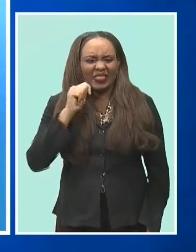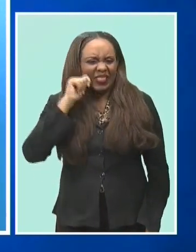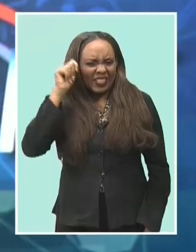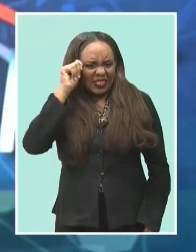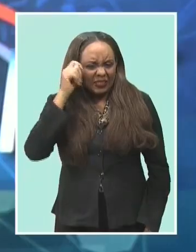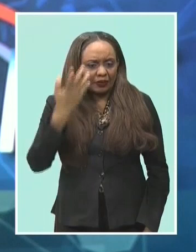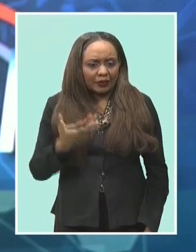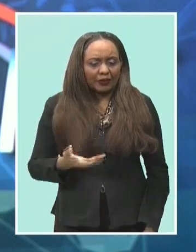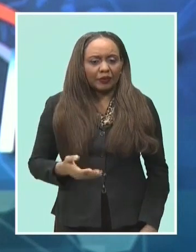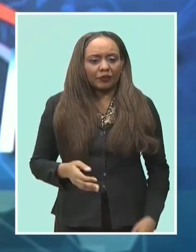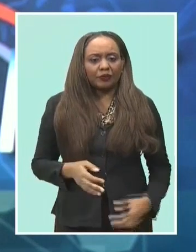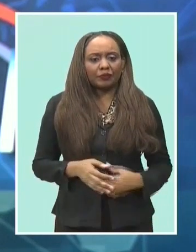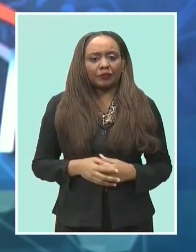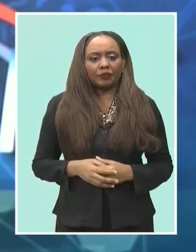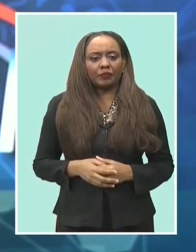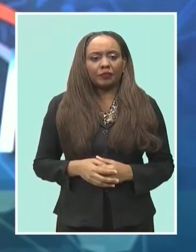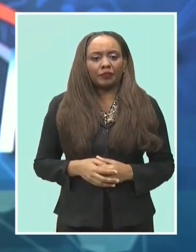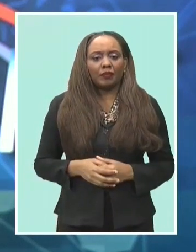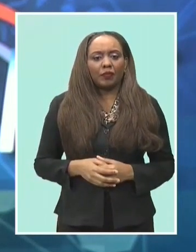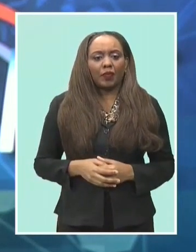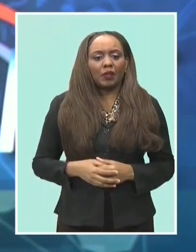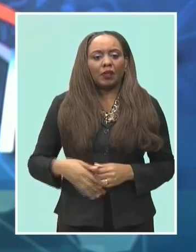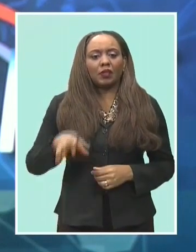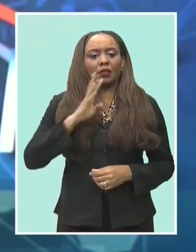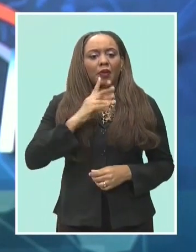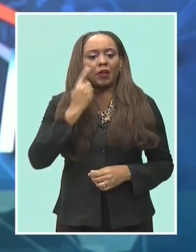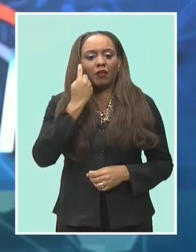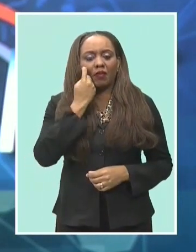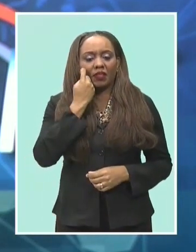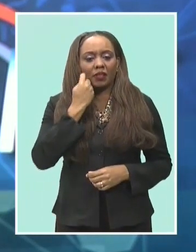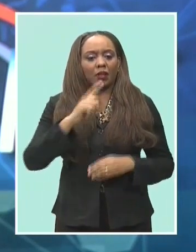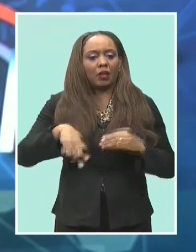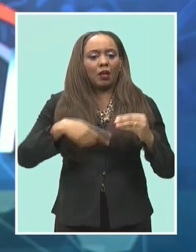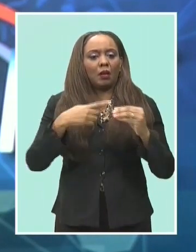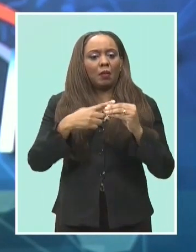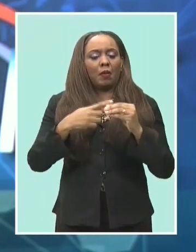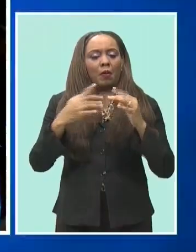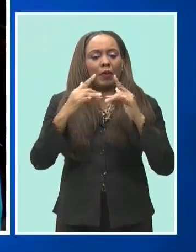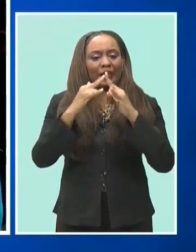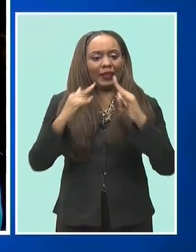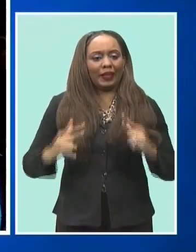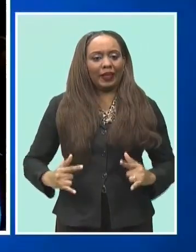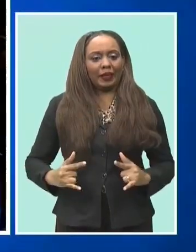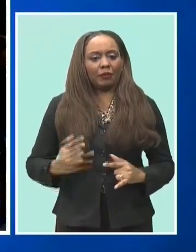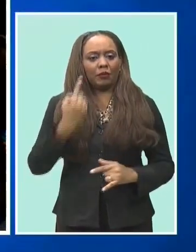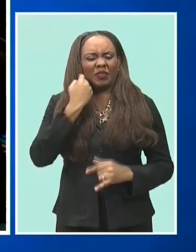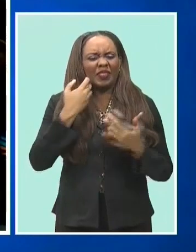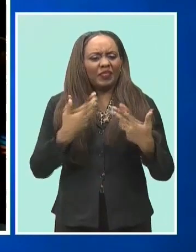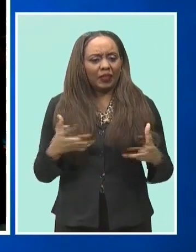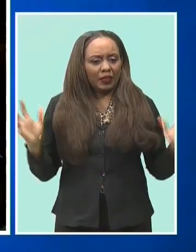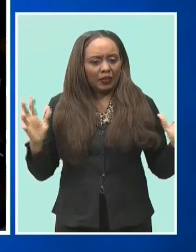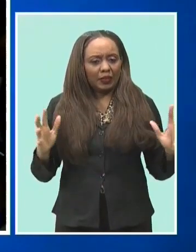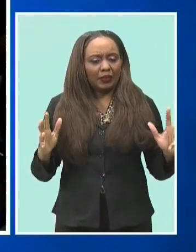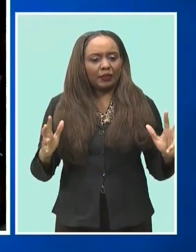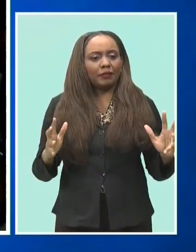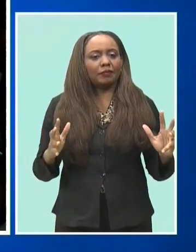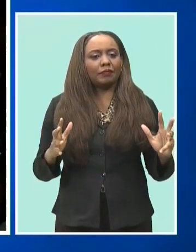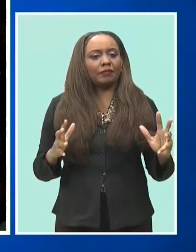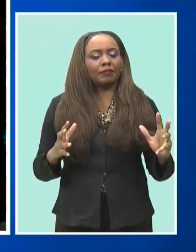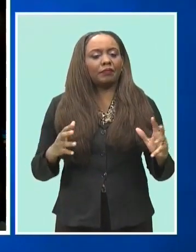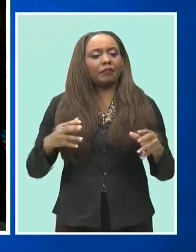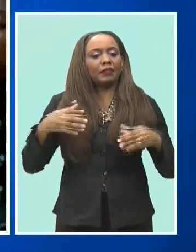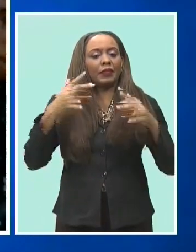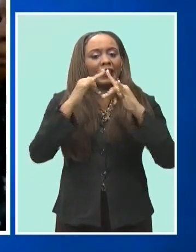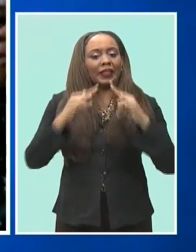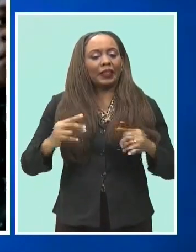countries. Mrs. Marshall Harris was speaking against the backdrop of the recently concluded Camp Inspire, which targeted students